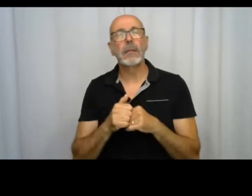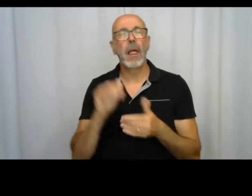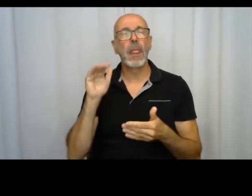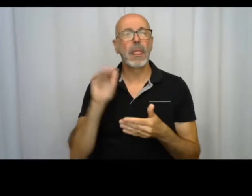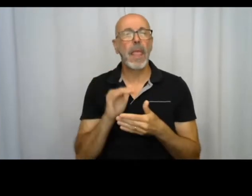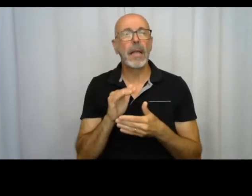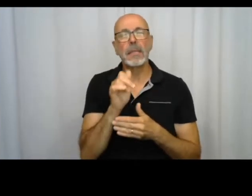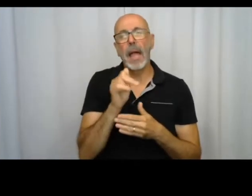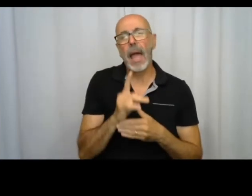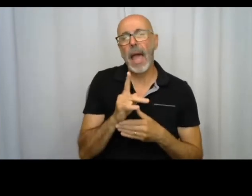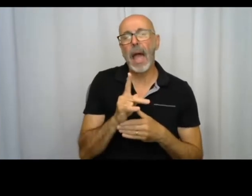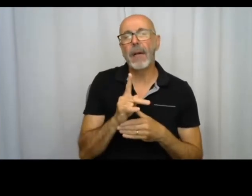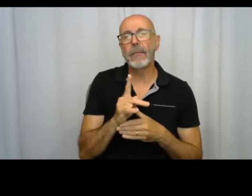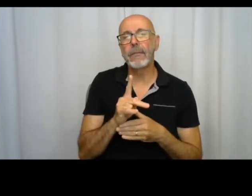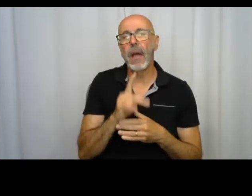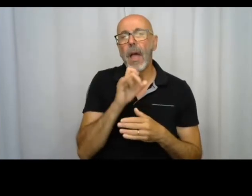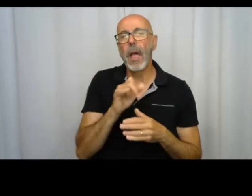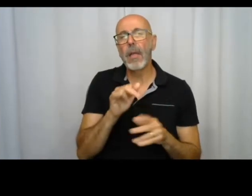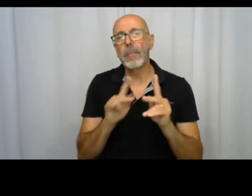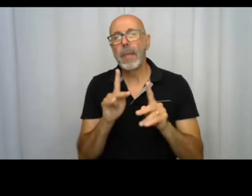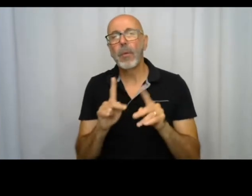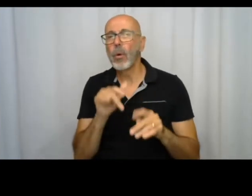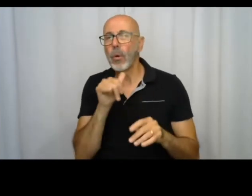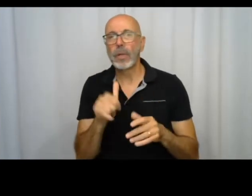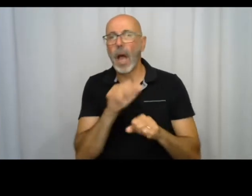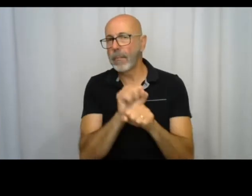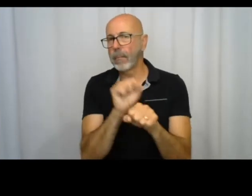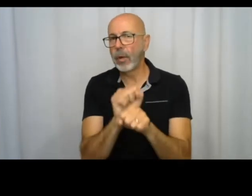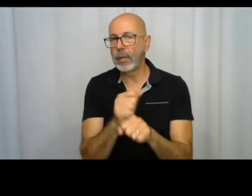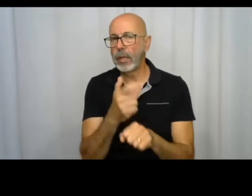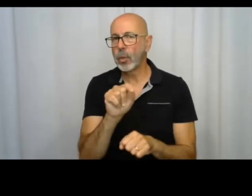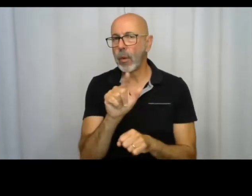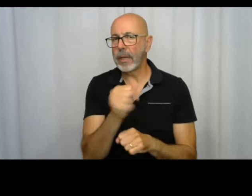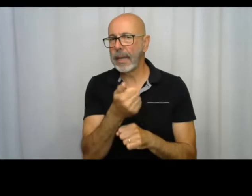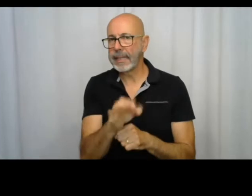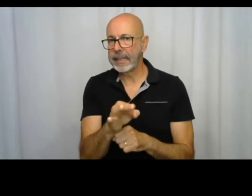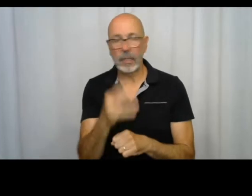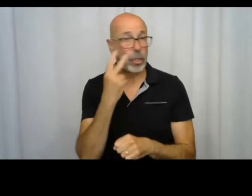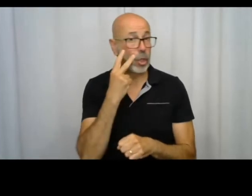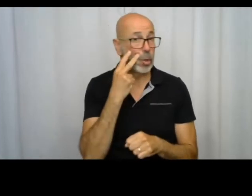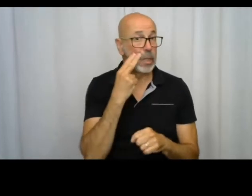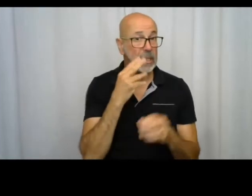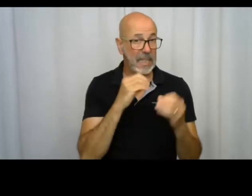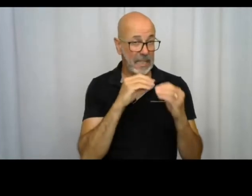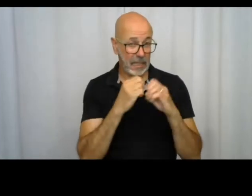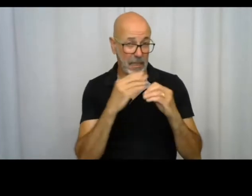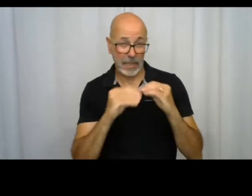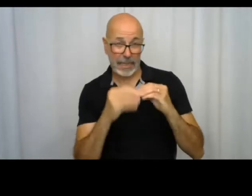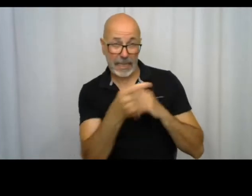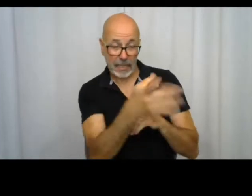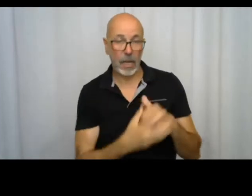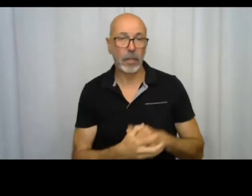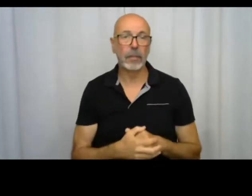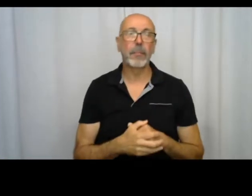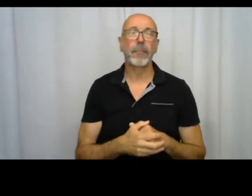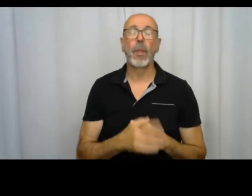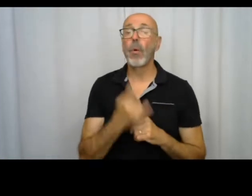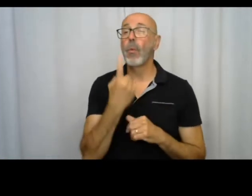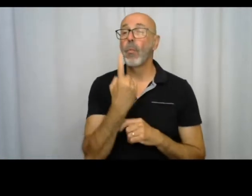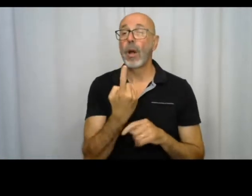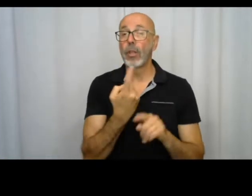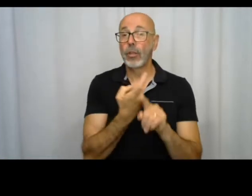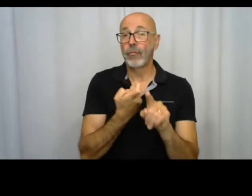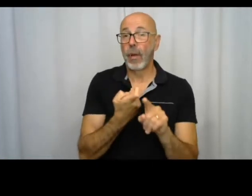half of working age people with disabilities who were employed in 2019. And you can see the stat there. And a lot of this information comes from